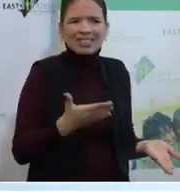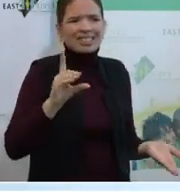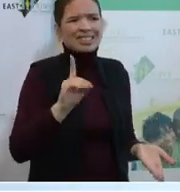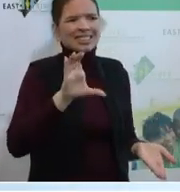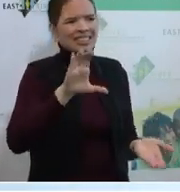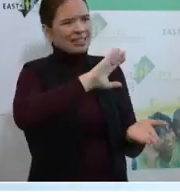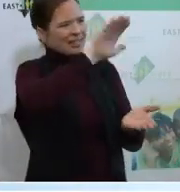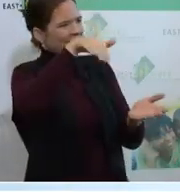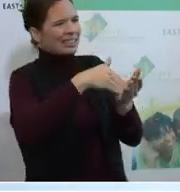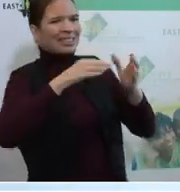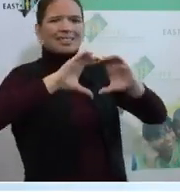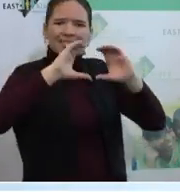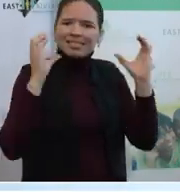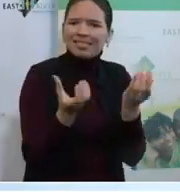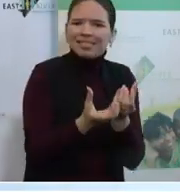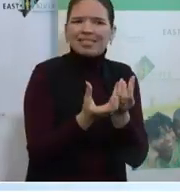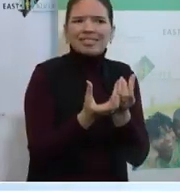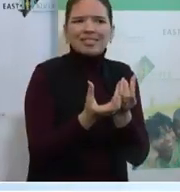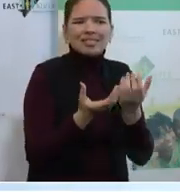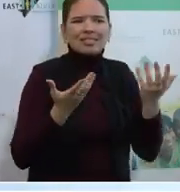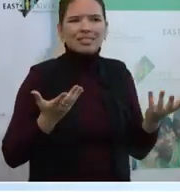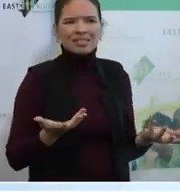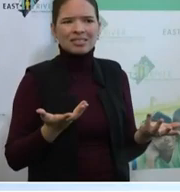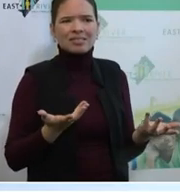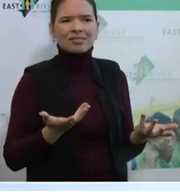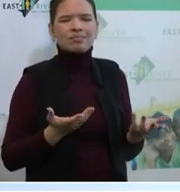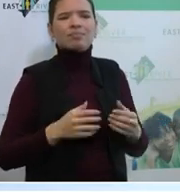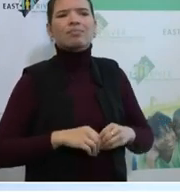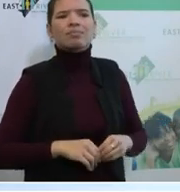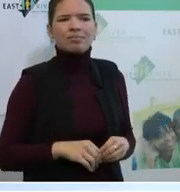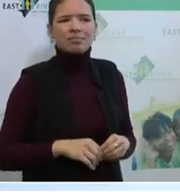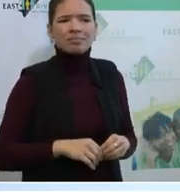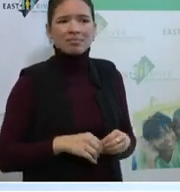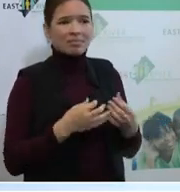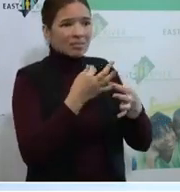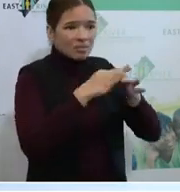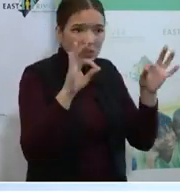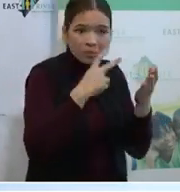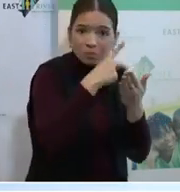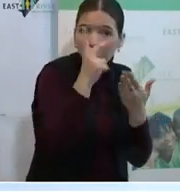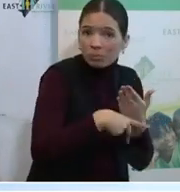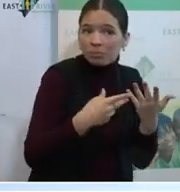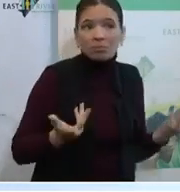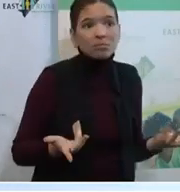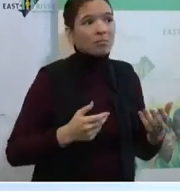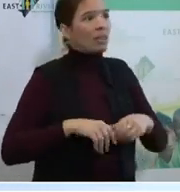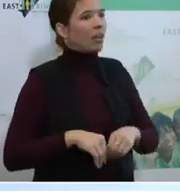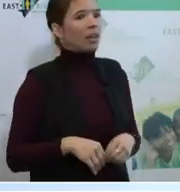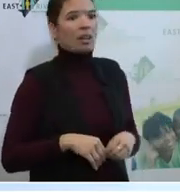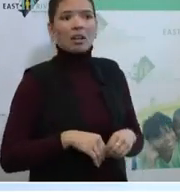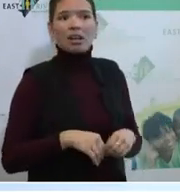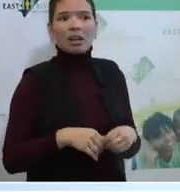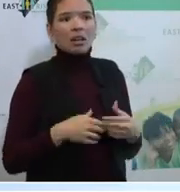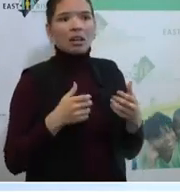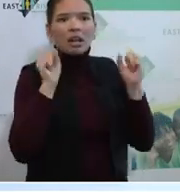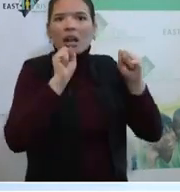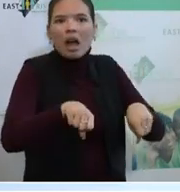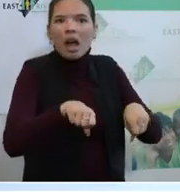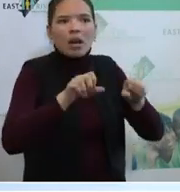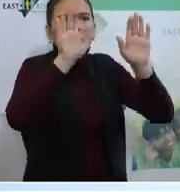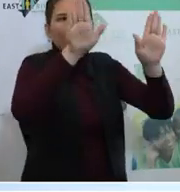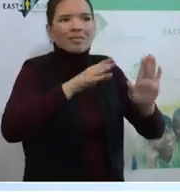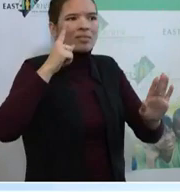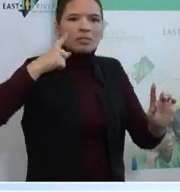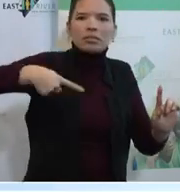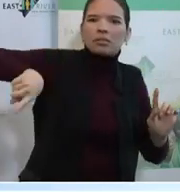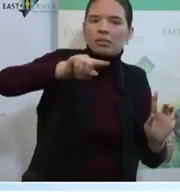lot of it, the difference between a free program for Parks and Rec could mean a difference in a